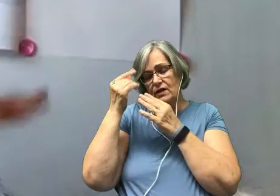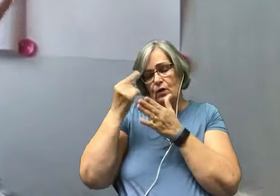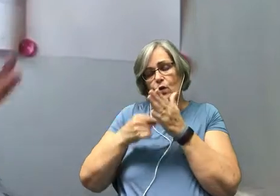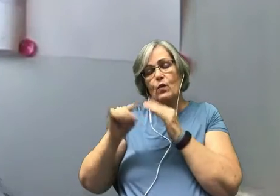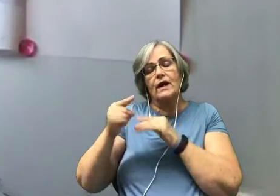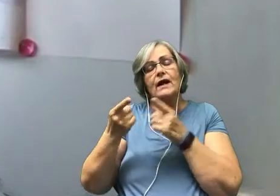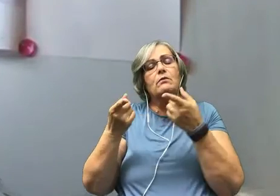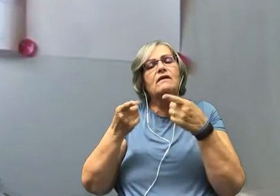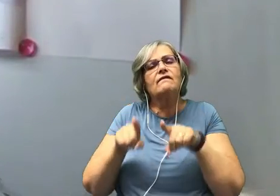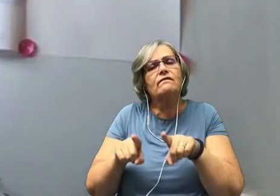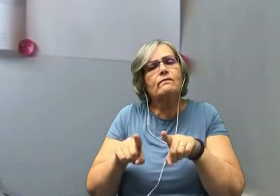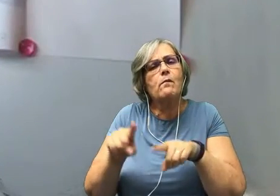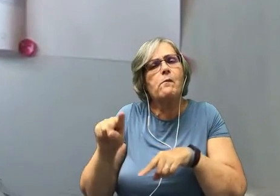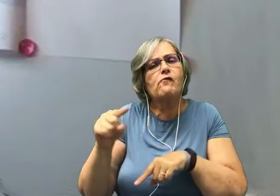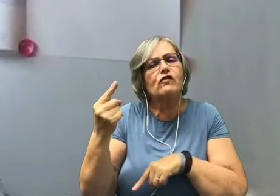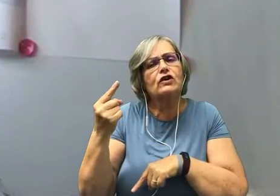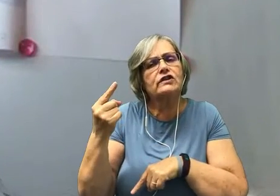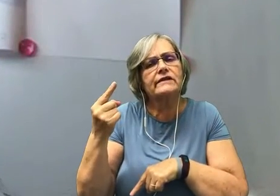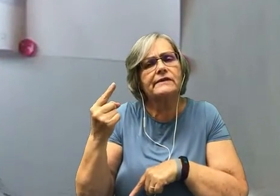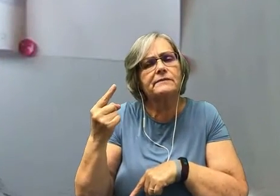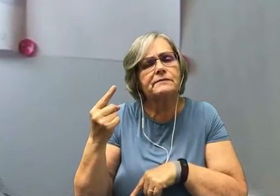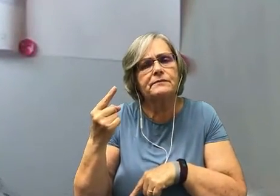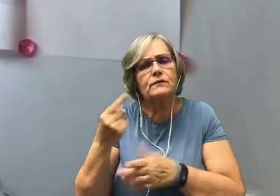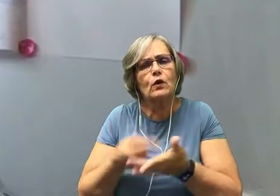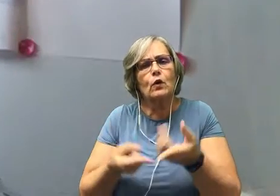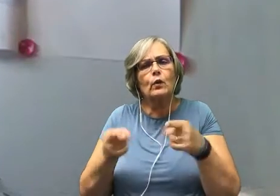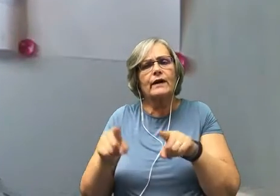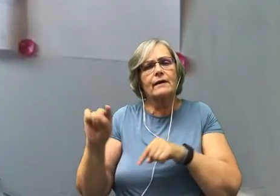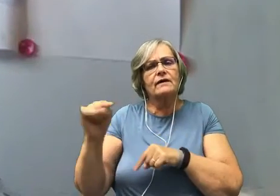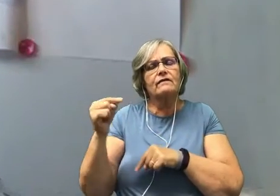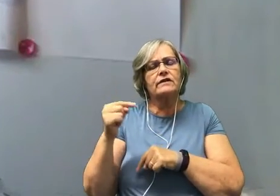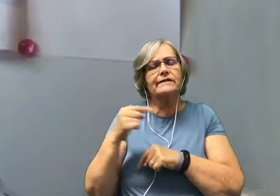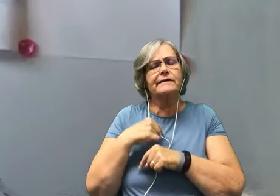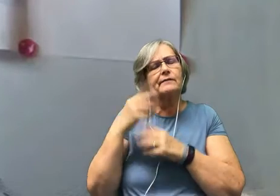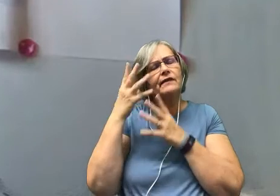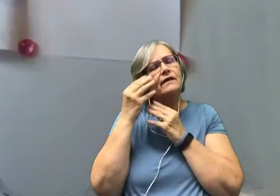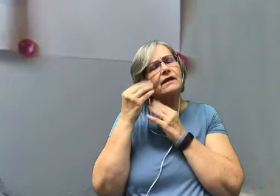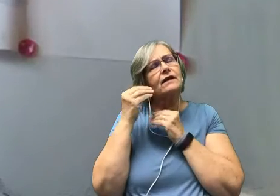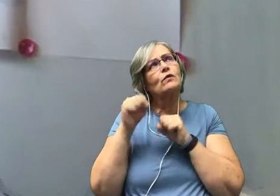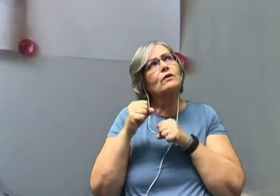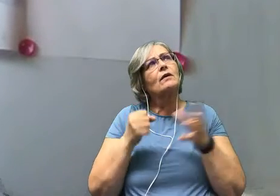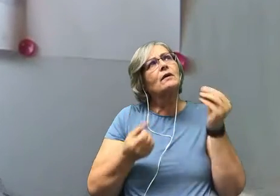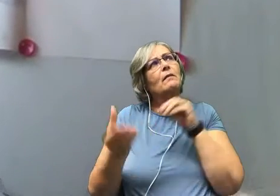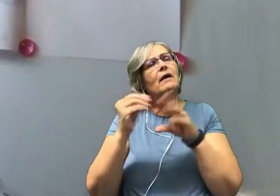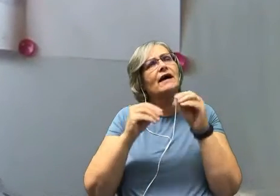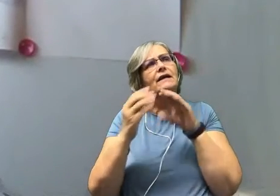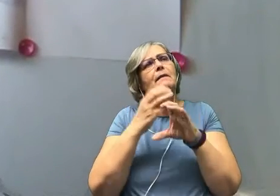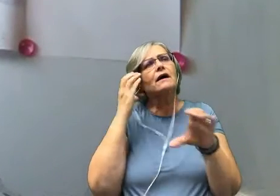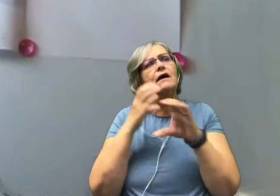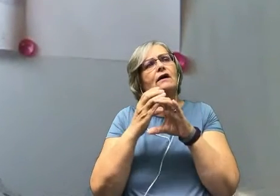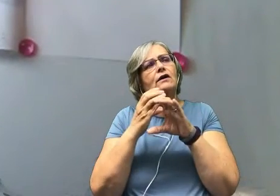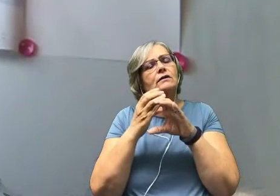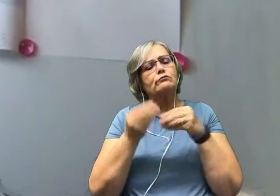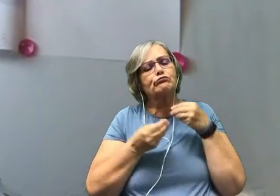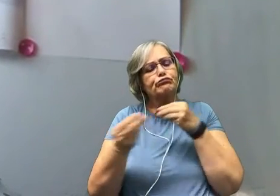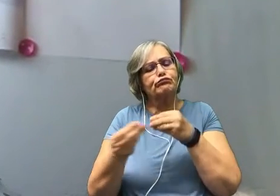think, what happened first in my story? Well, let me think. I'm thinking we probably packed up the